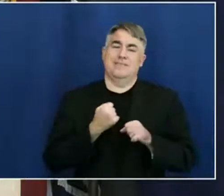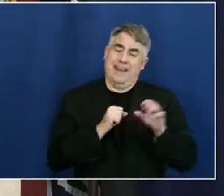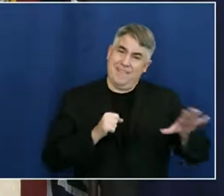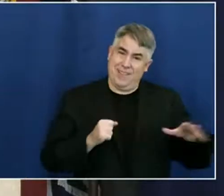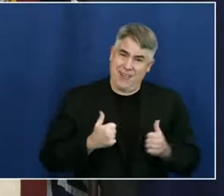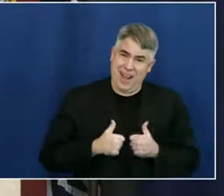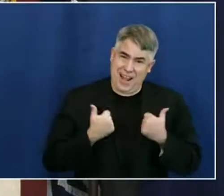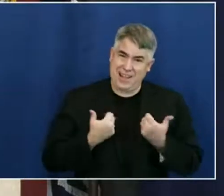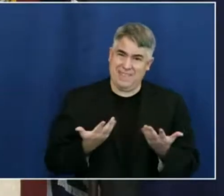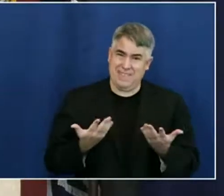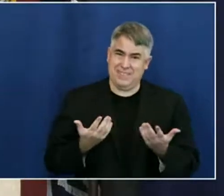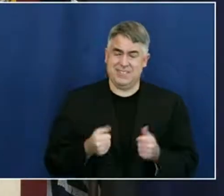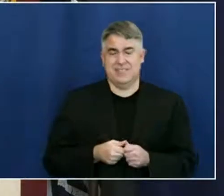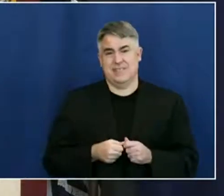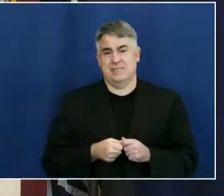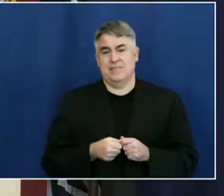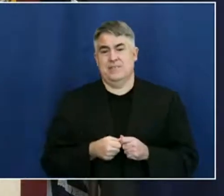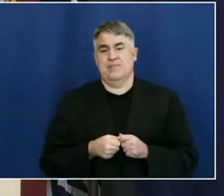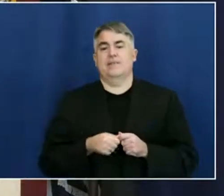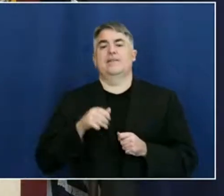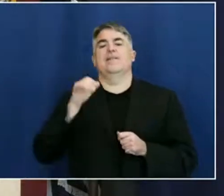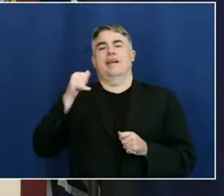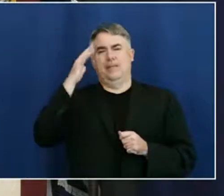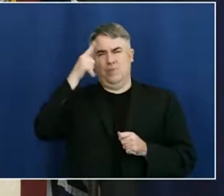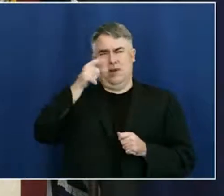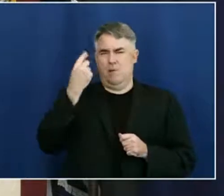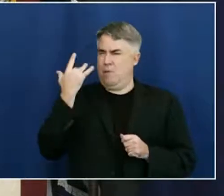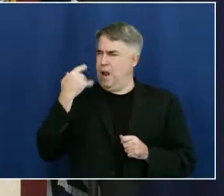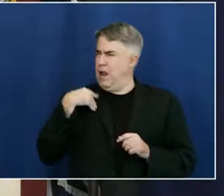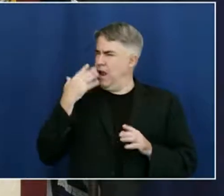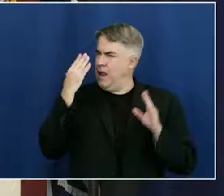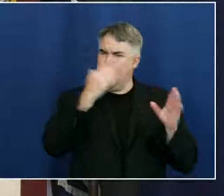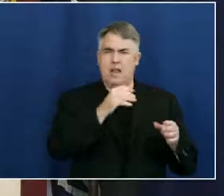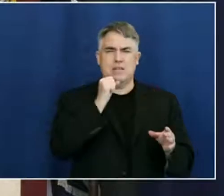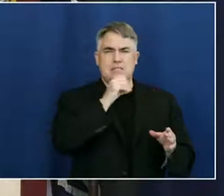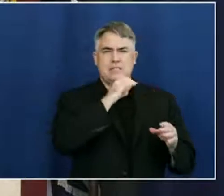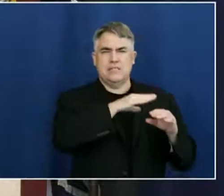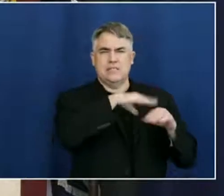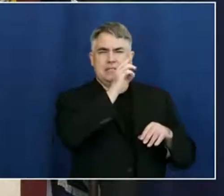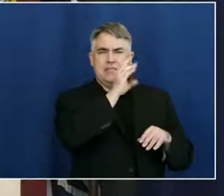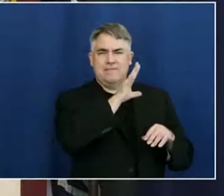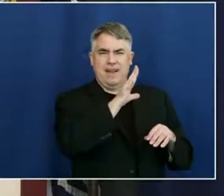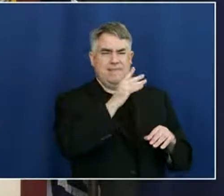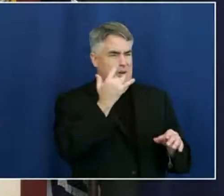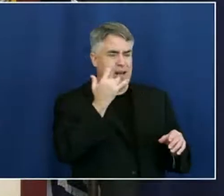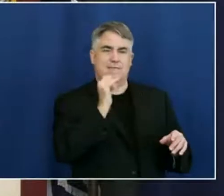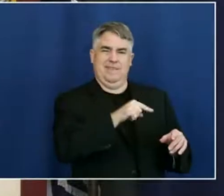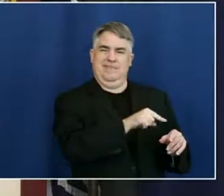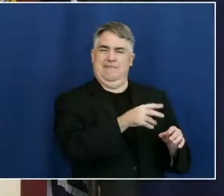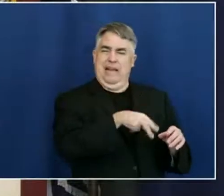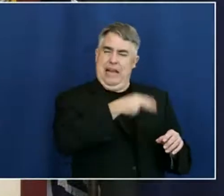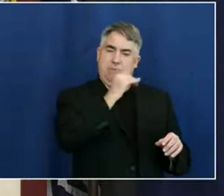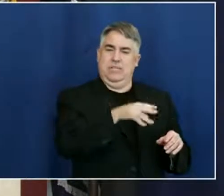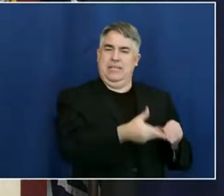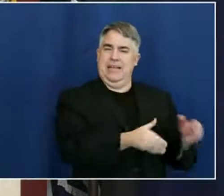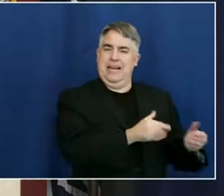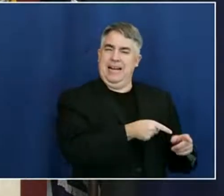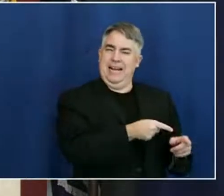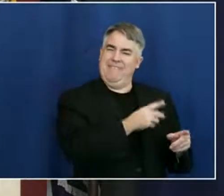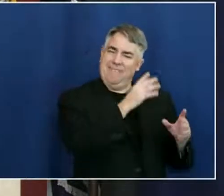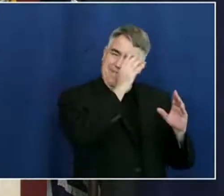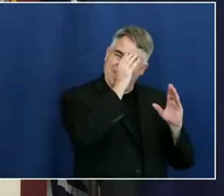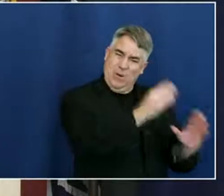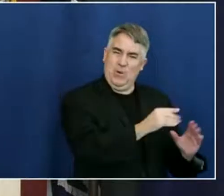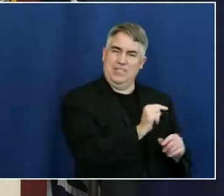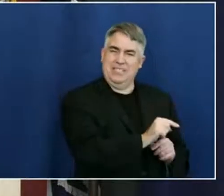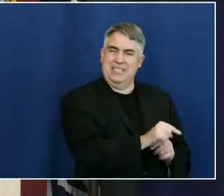And that is why our focus presently is on senior citizens and will remain on senior citizens until every senior has been offered